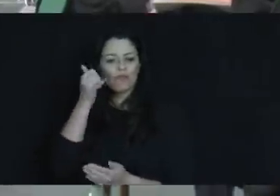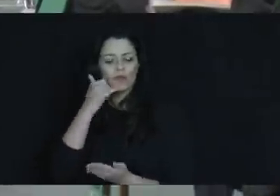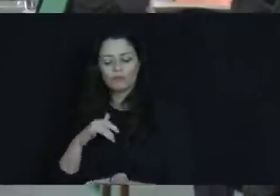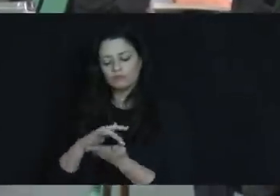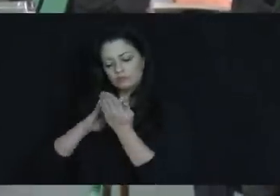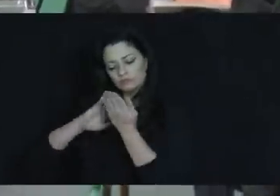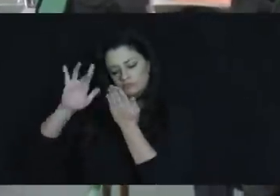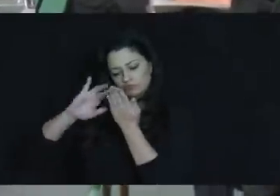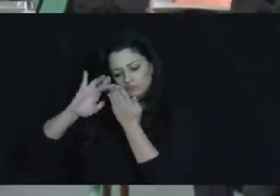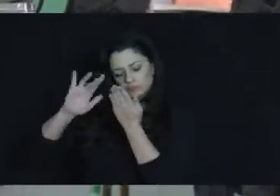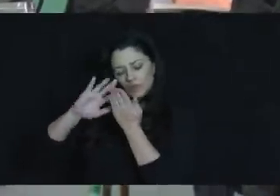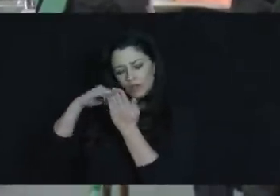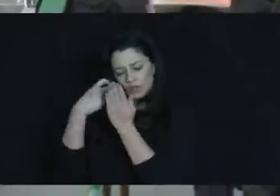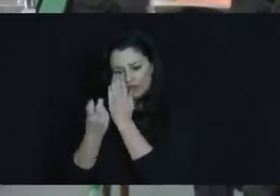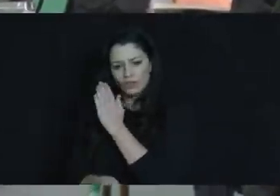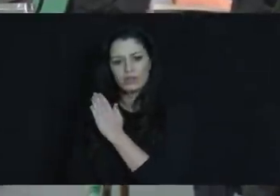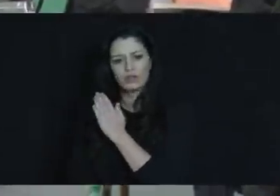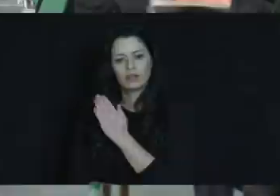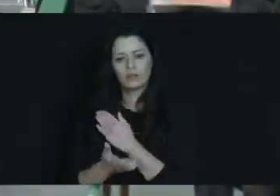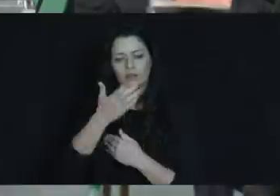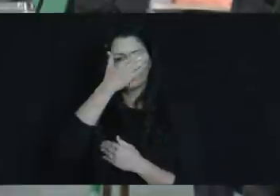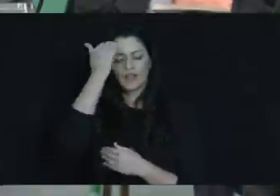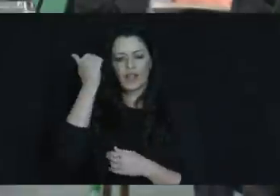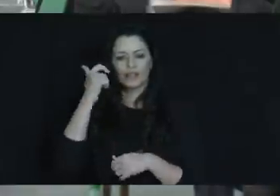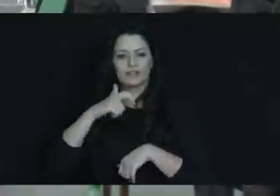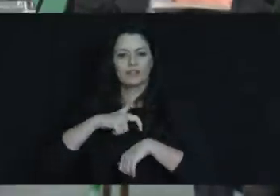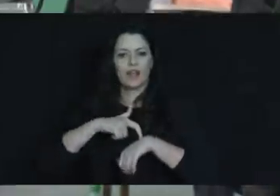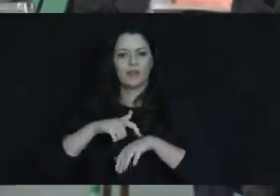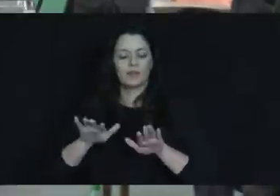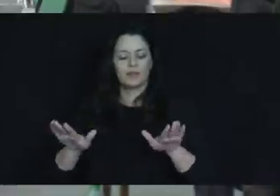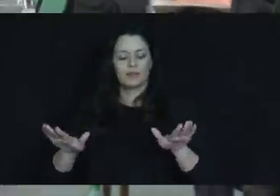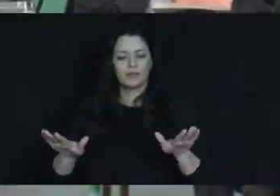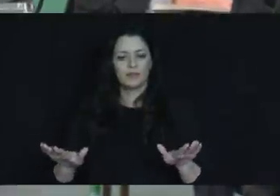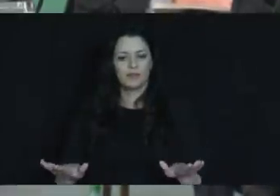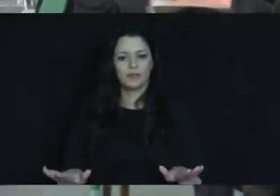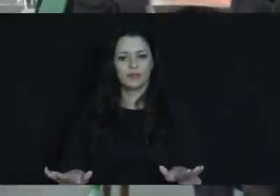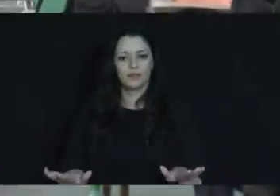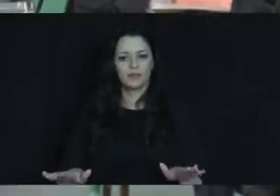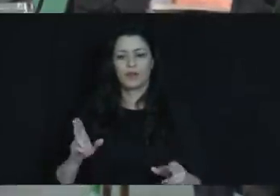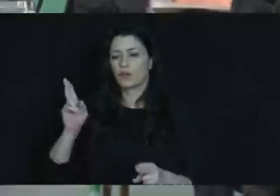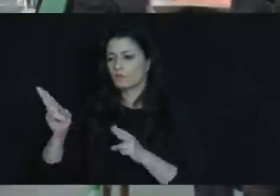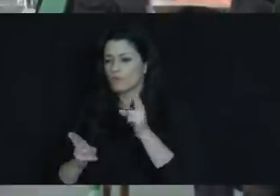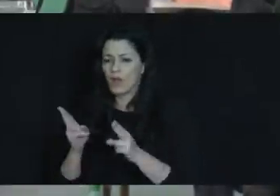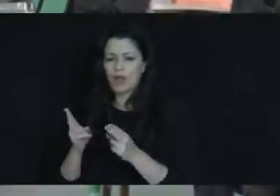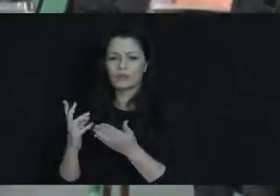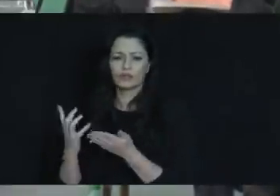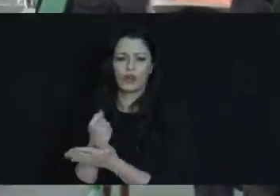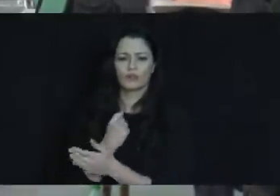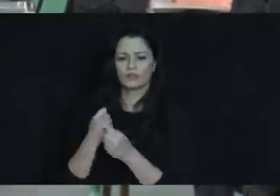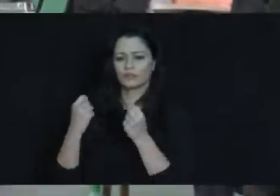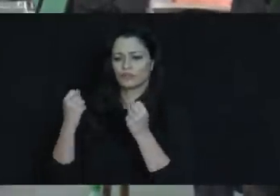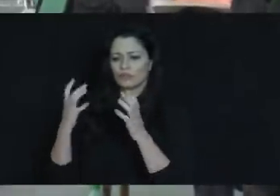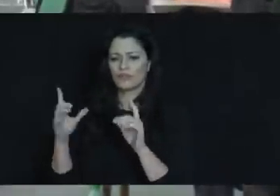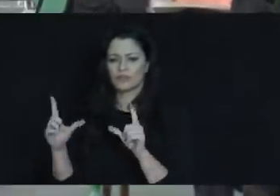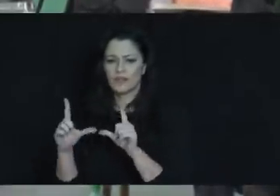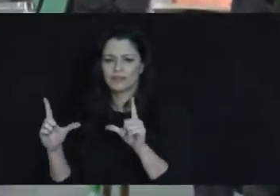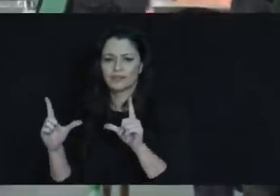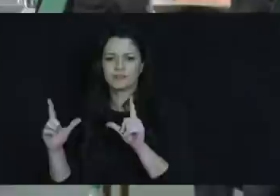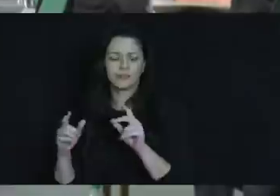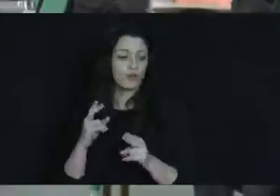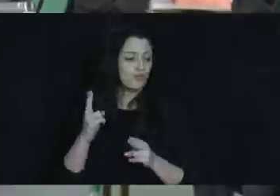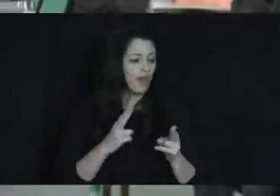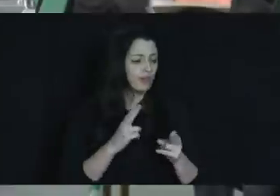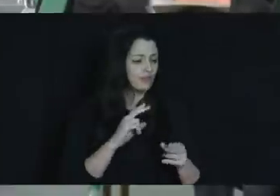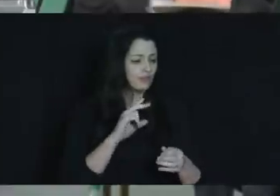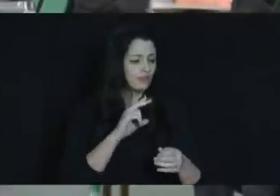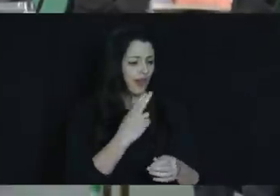down. We rush to get our driver's licenses. We rush to graduate high school. We rush